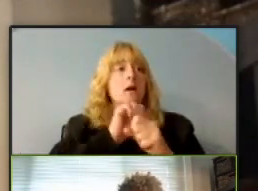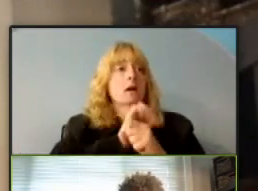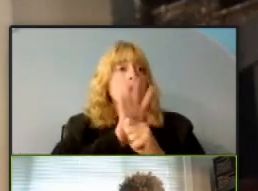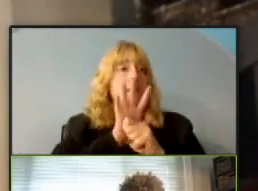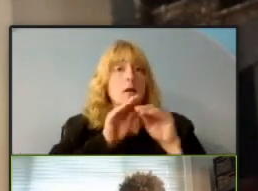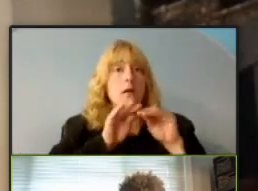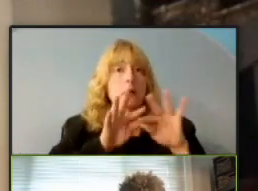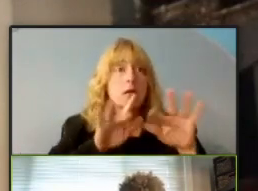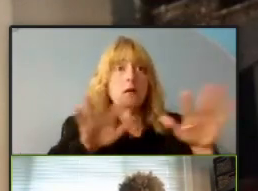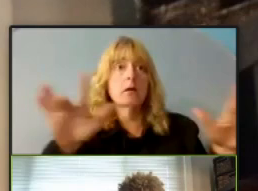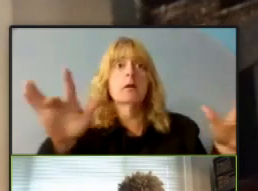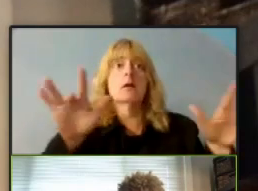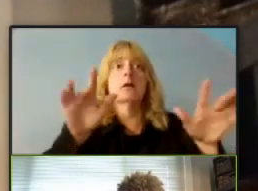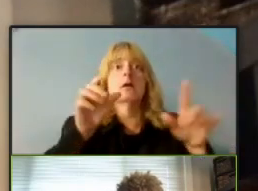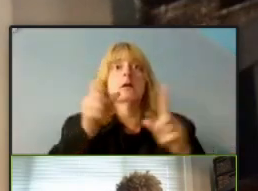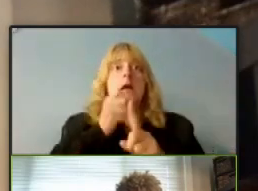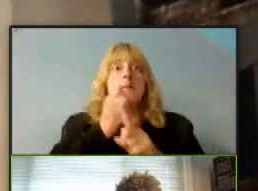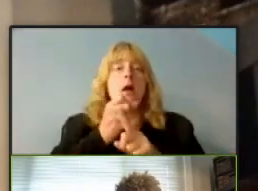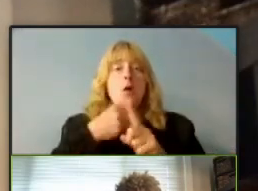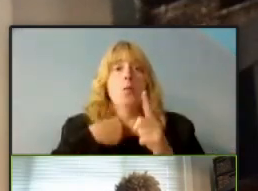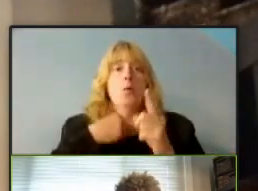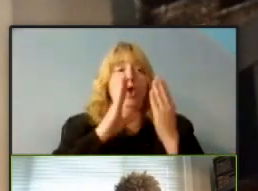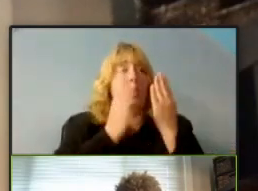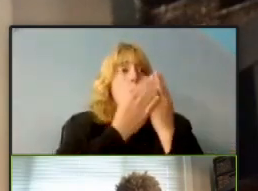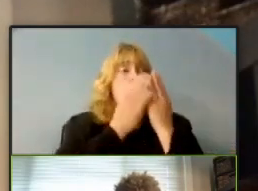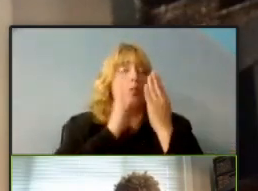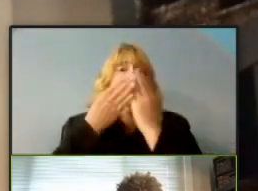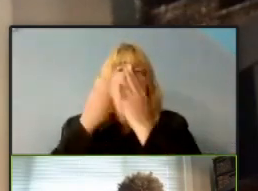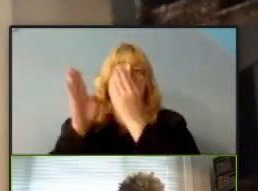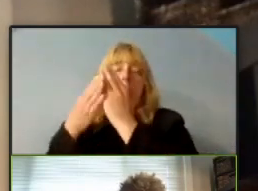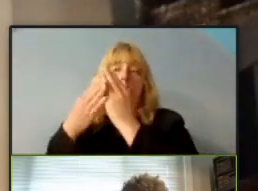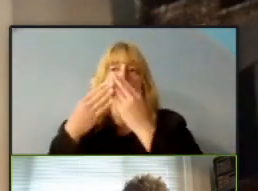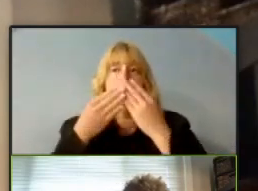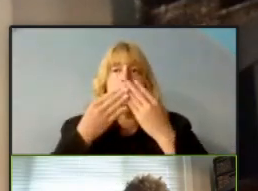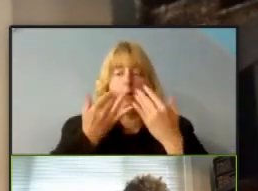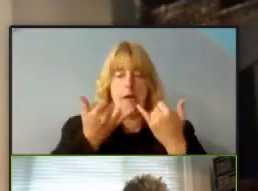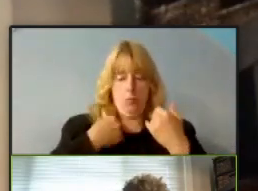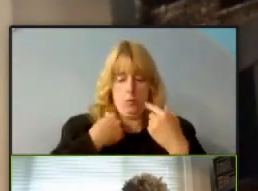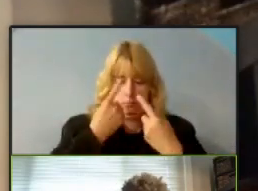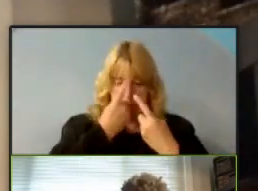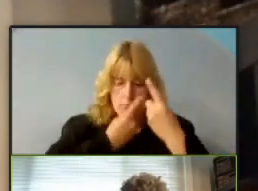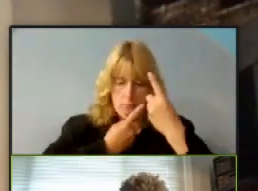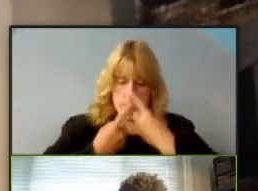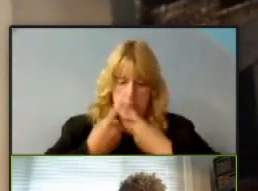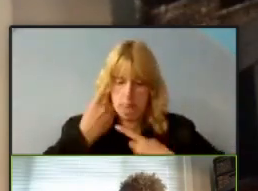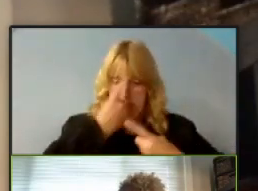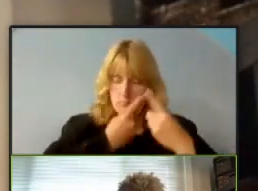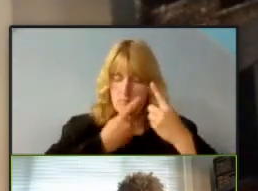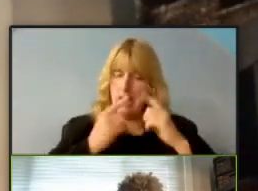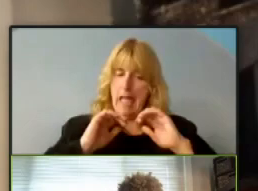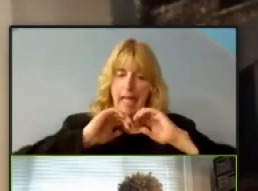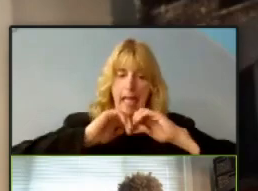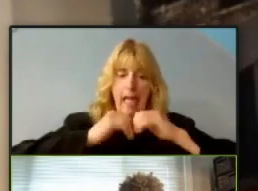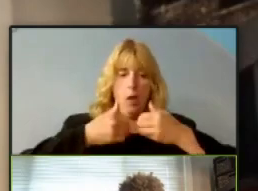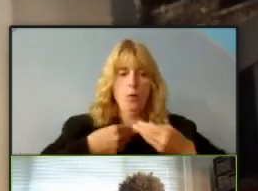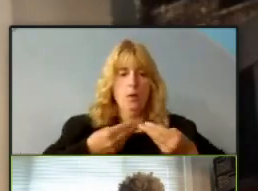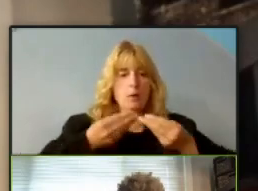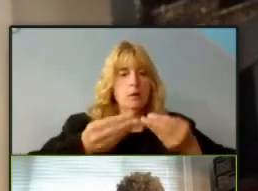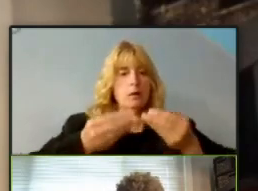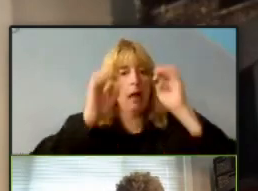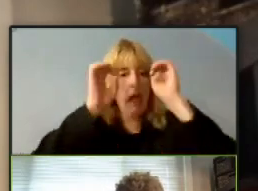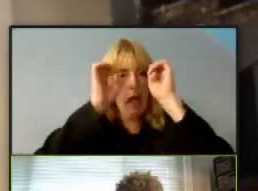unique opportunity to really rethink the way we deliver education to our students, including rolling